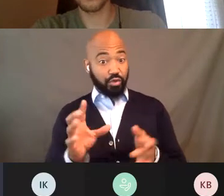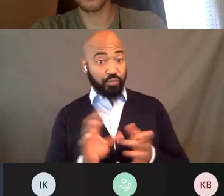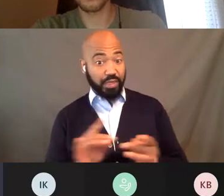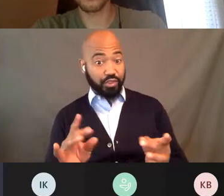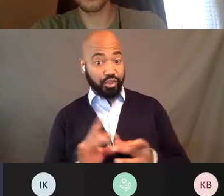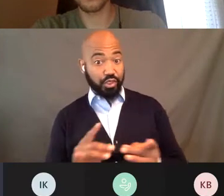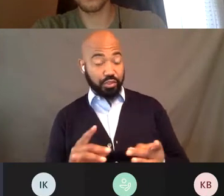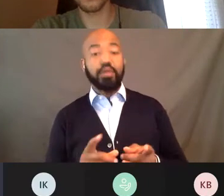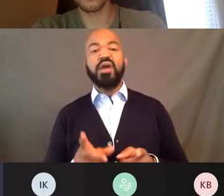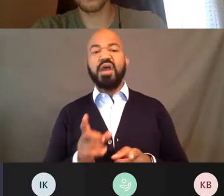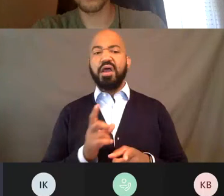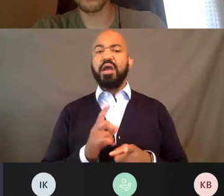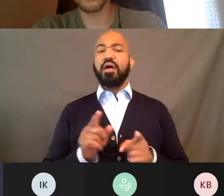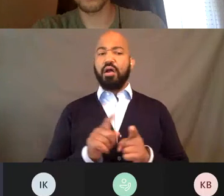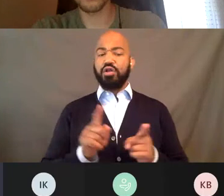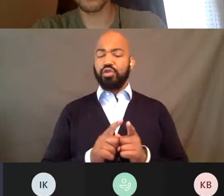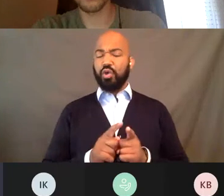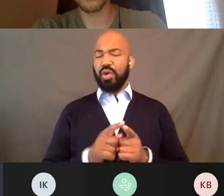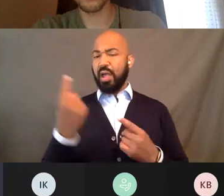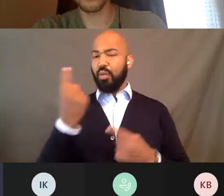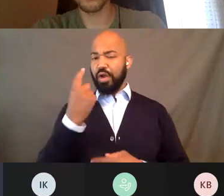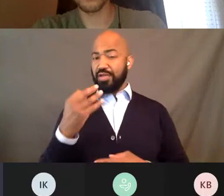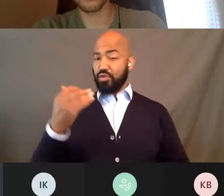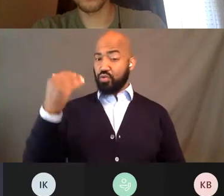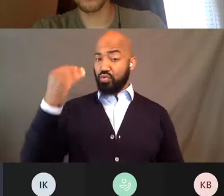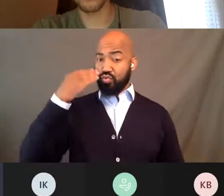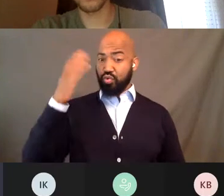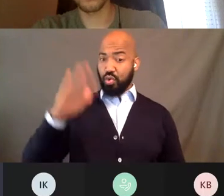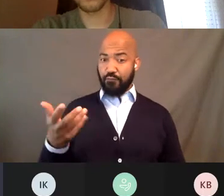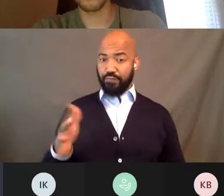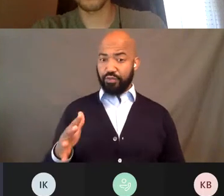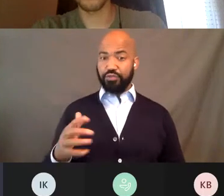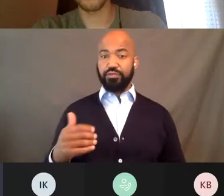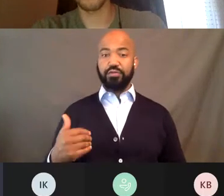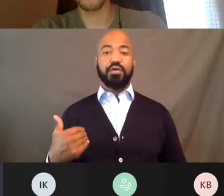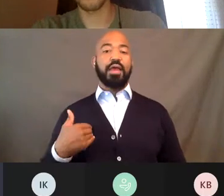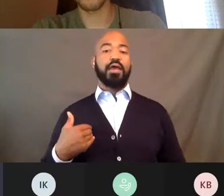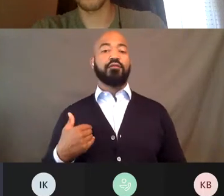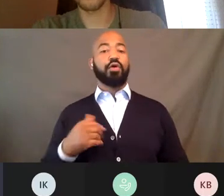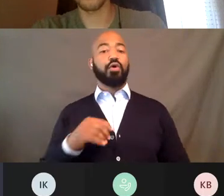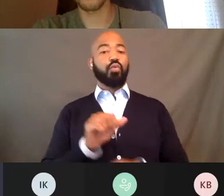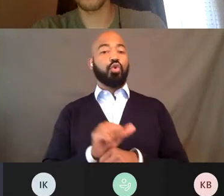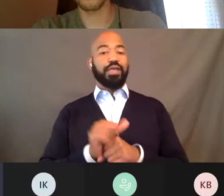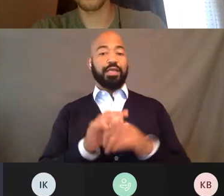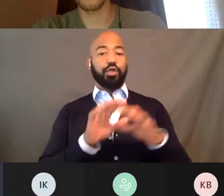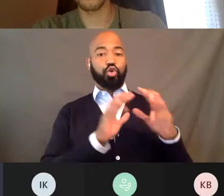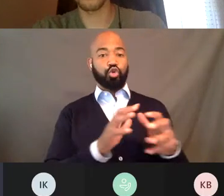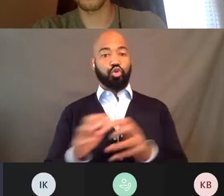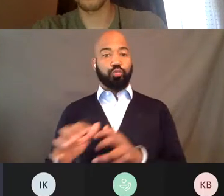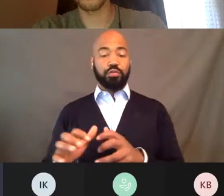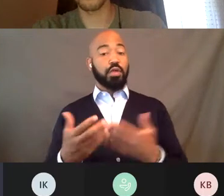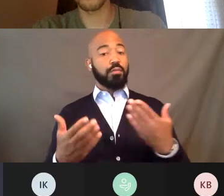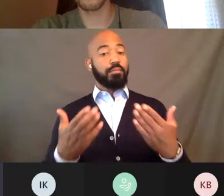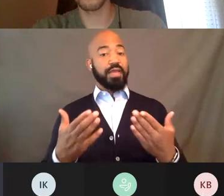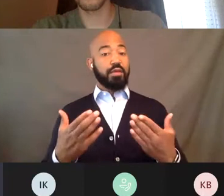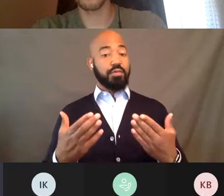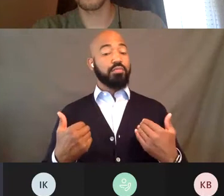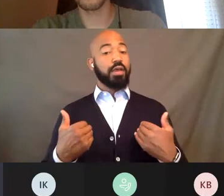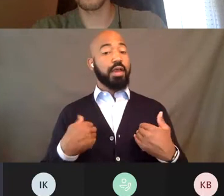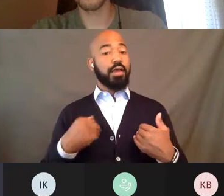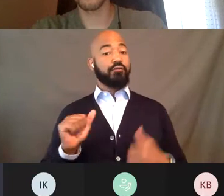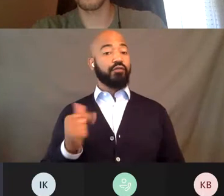wonder, for our working groups, an item, for our agenda could be